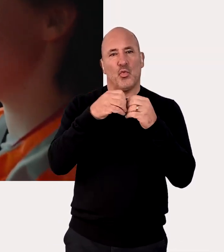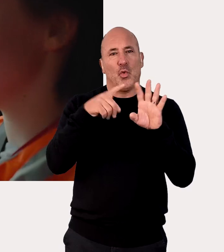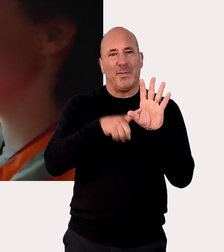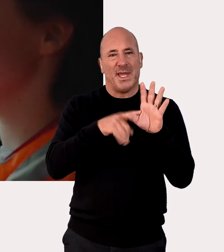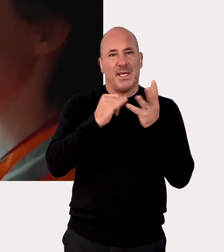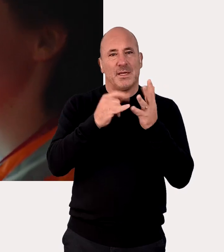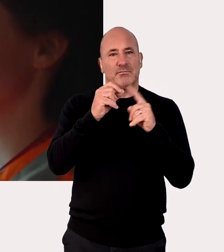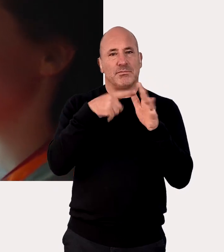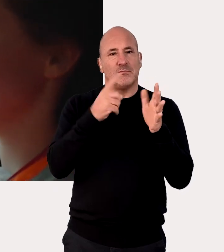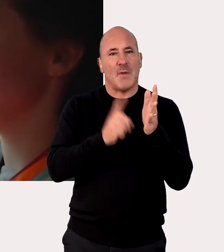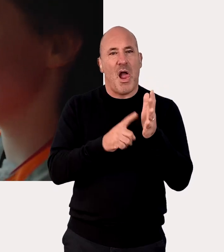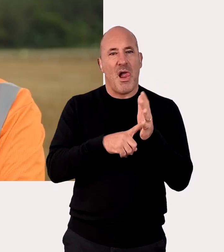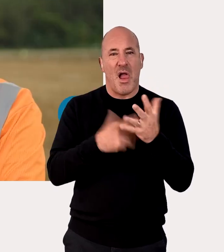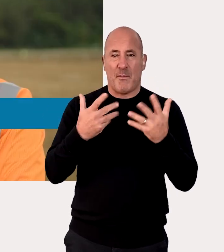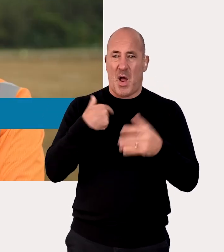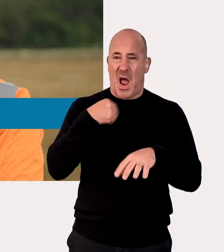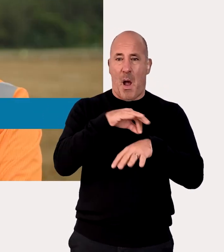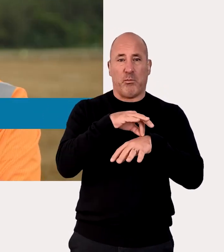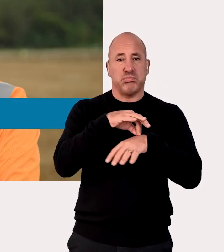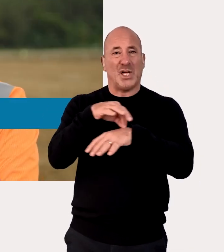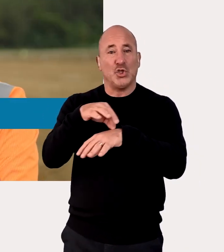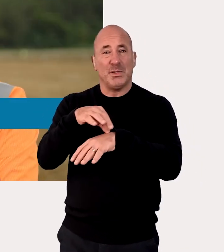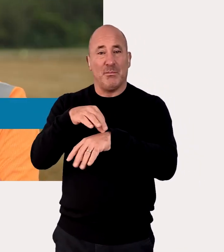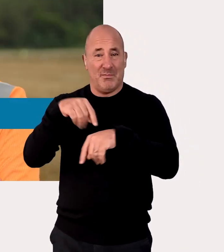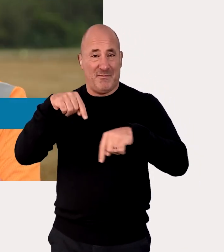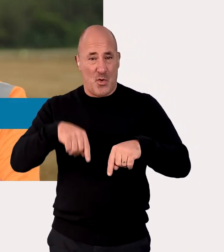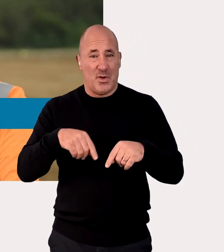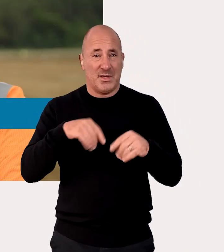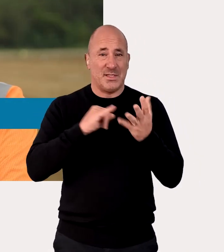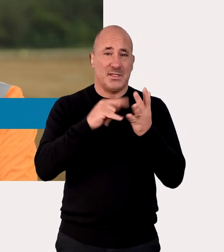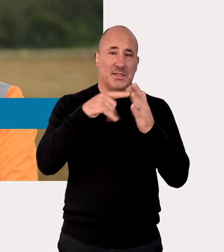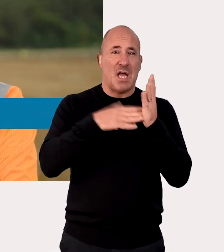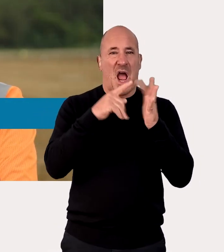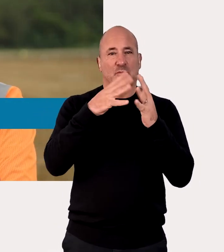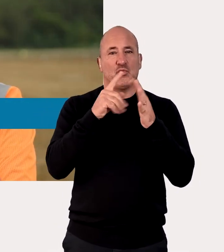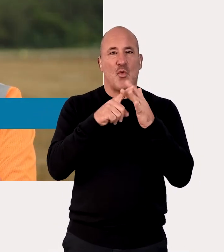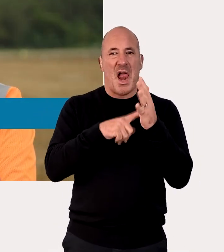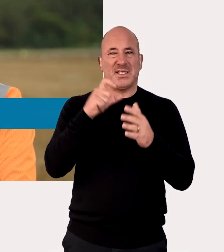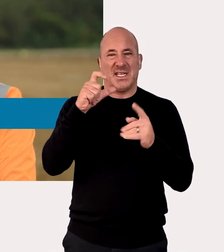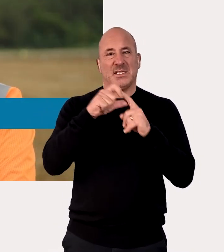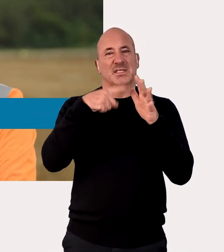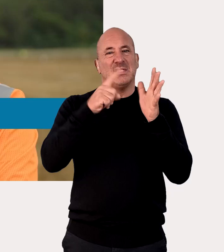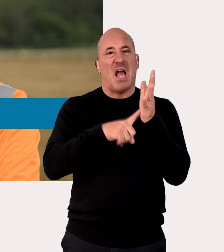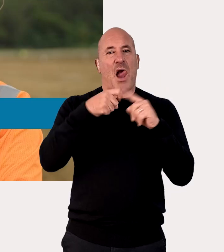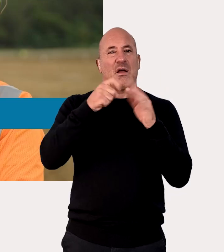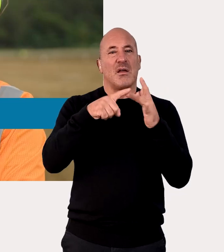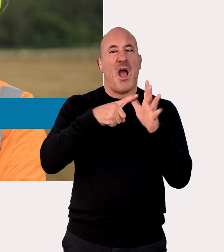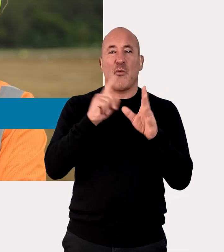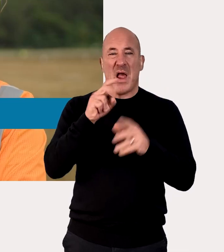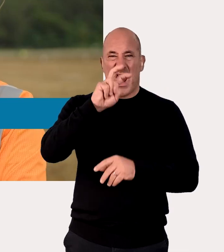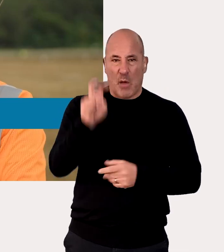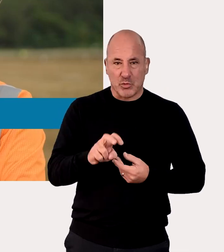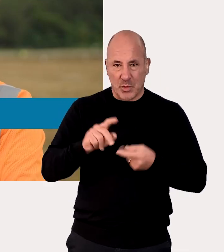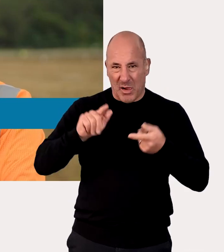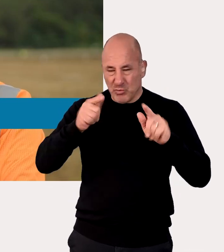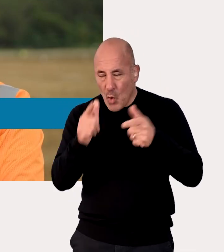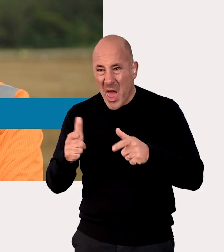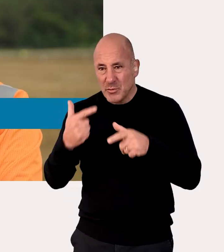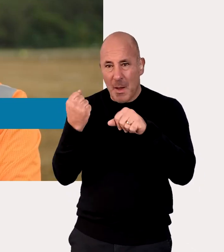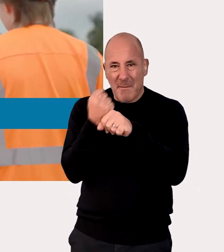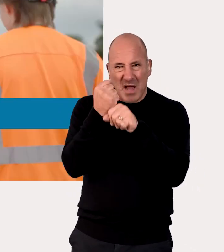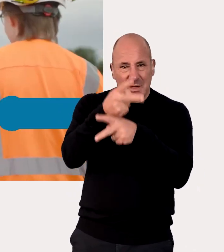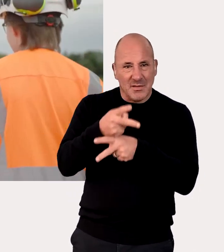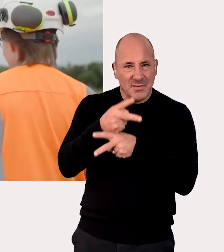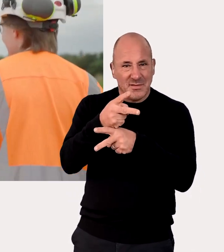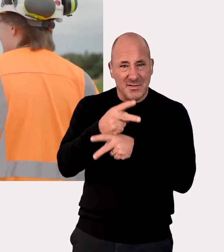I'm Ruby Spall and I've currently got an apprenticeship for Sizewell C doing electrical installation and